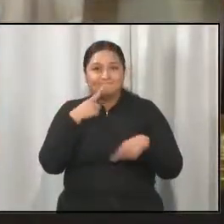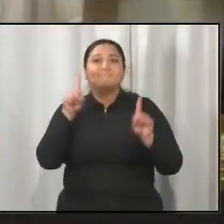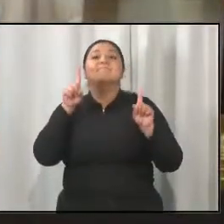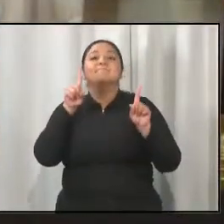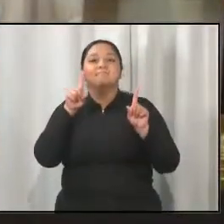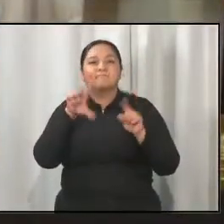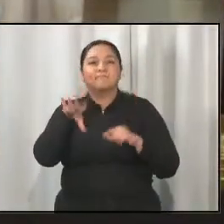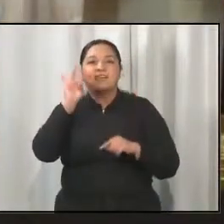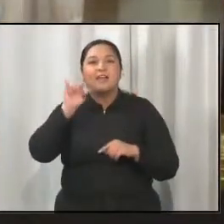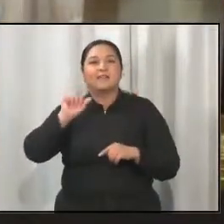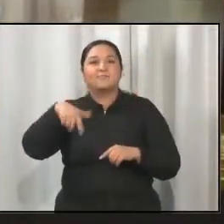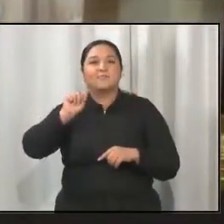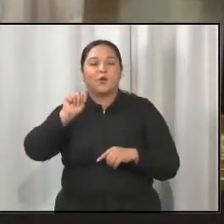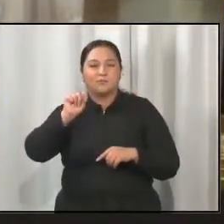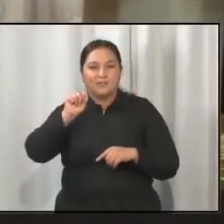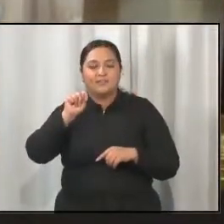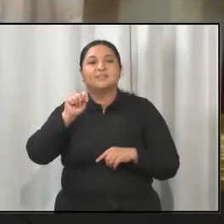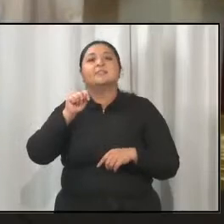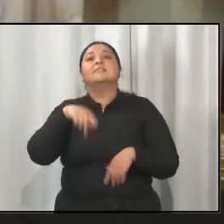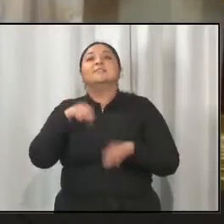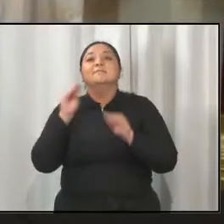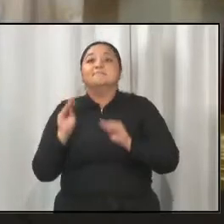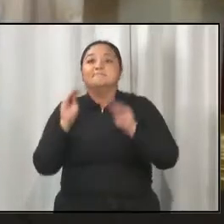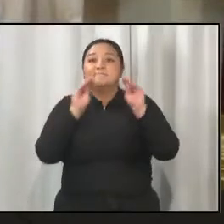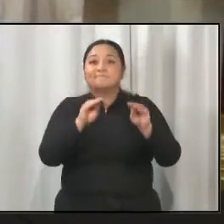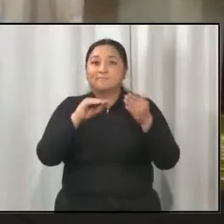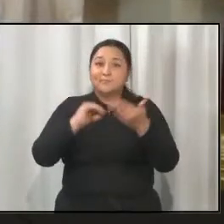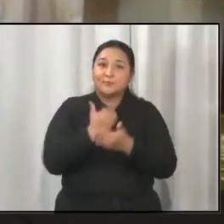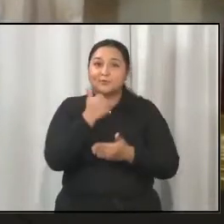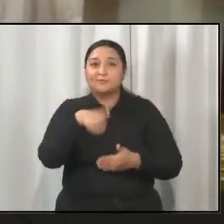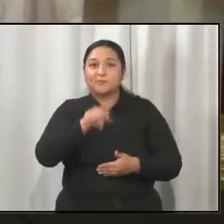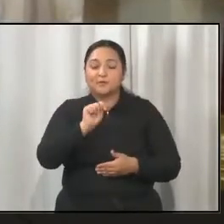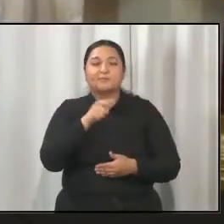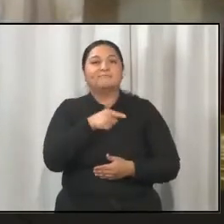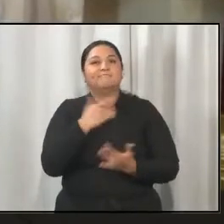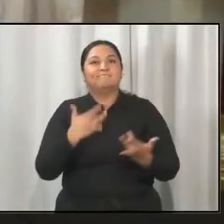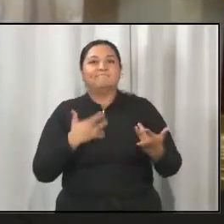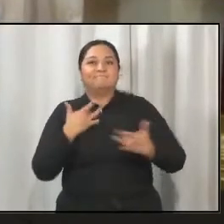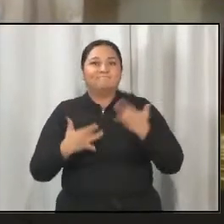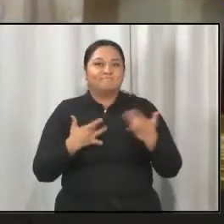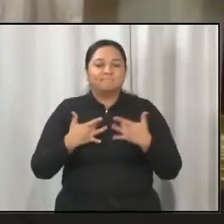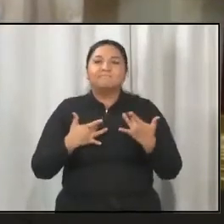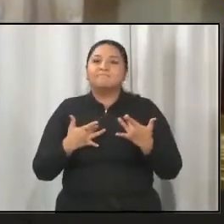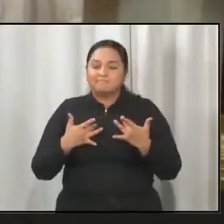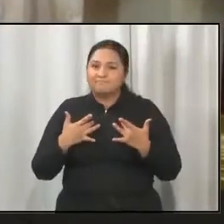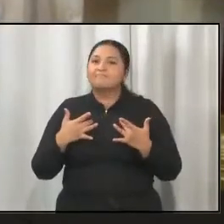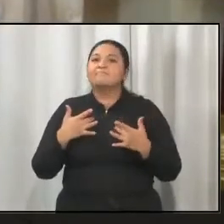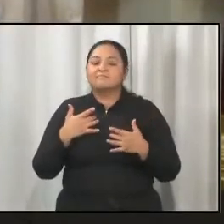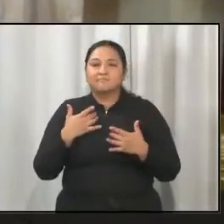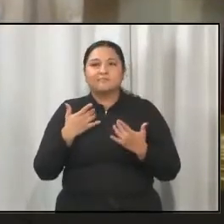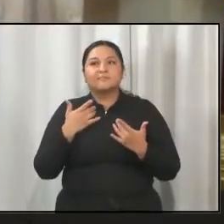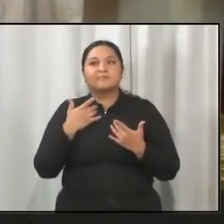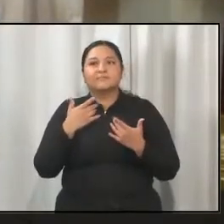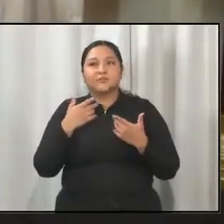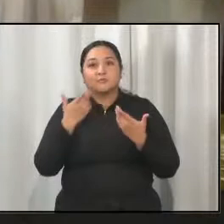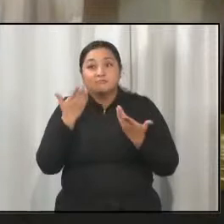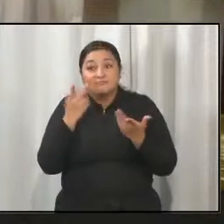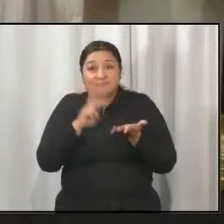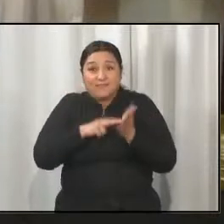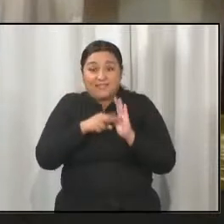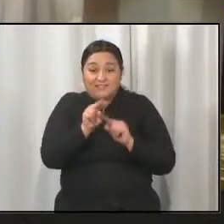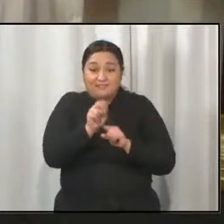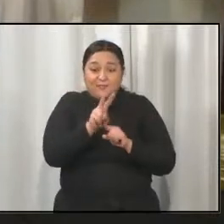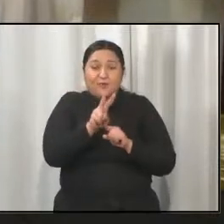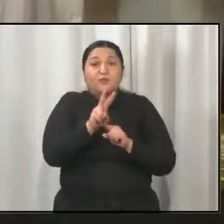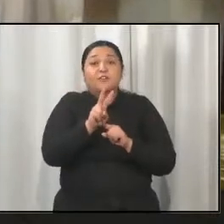that accepted her voucher. She moved in. She was very excited to be able to spend the holidays in her own place,